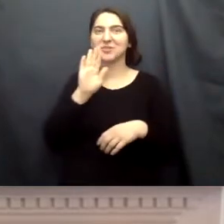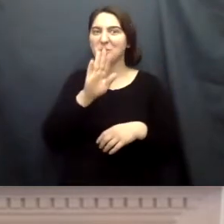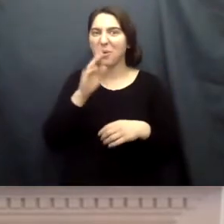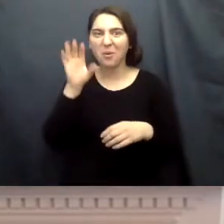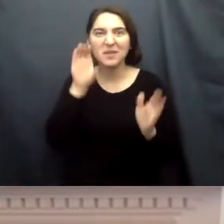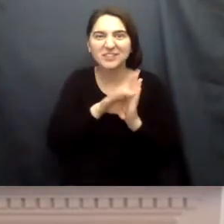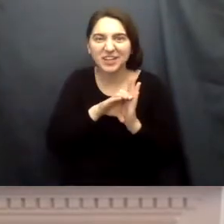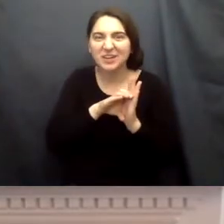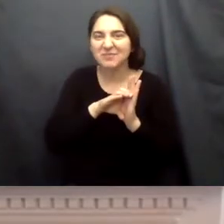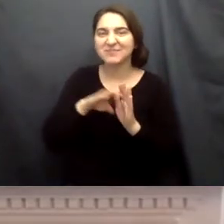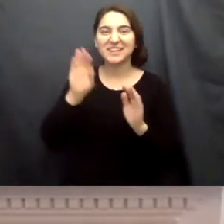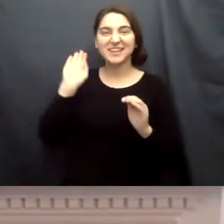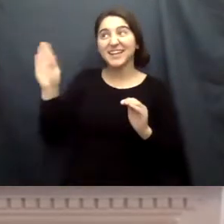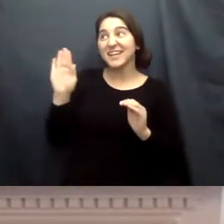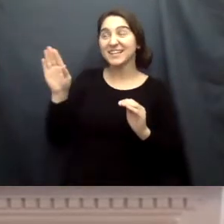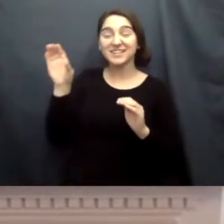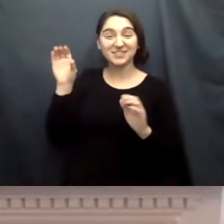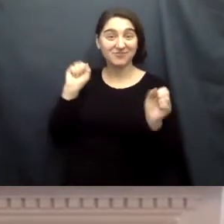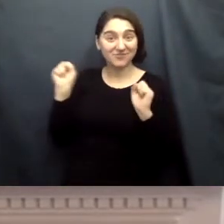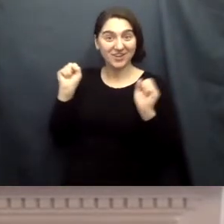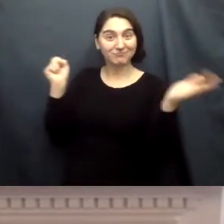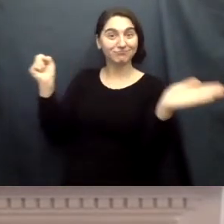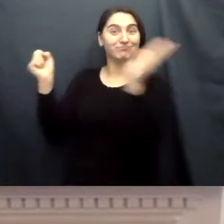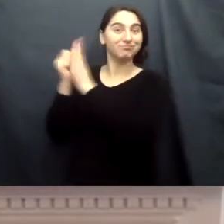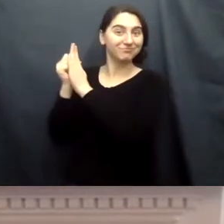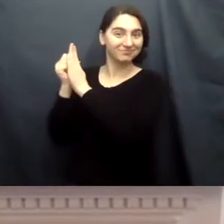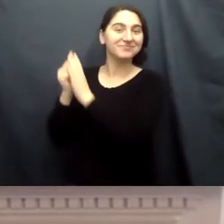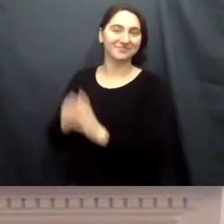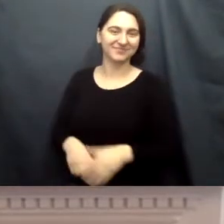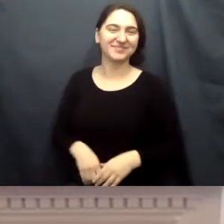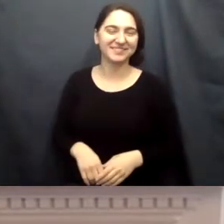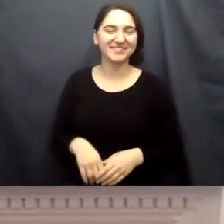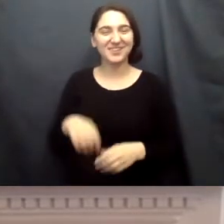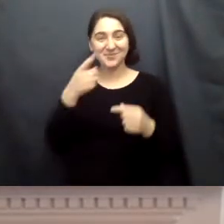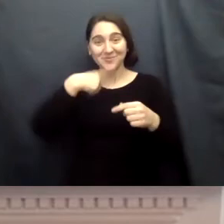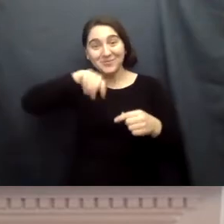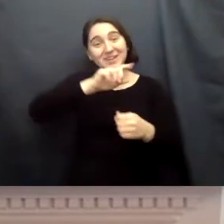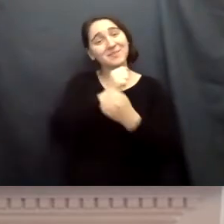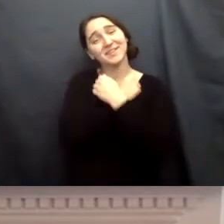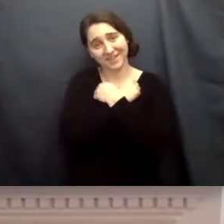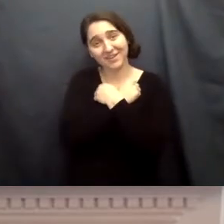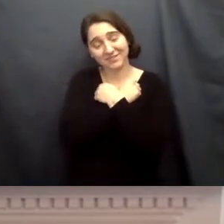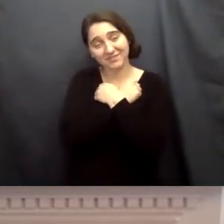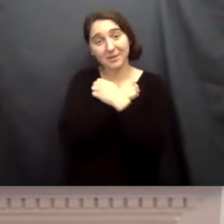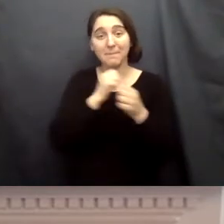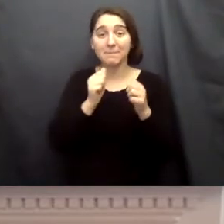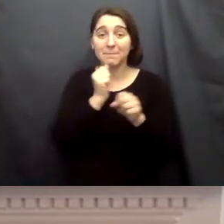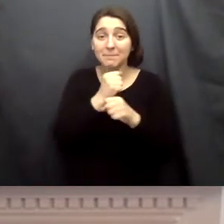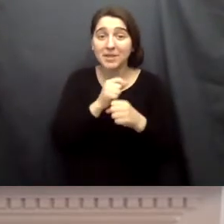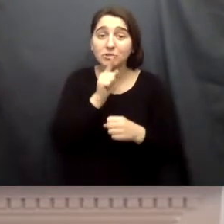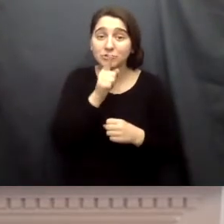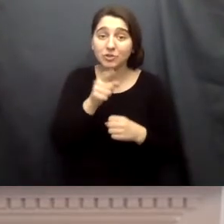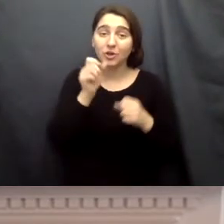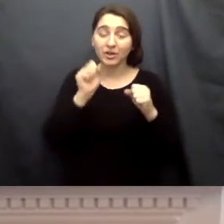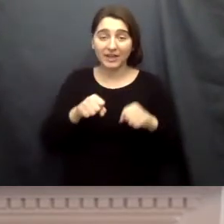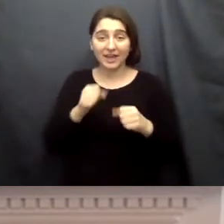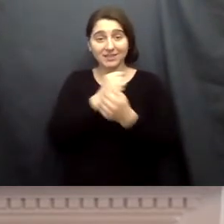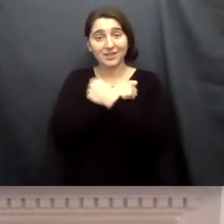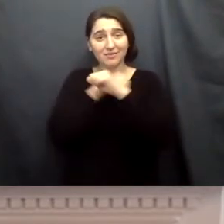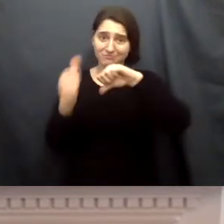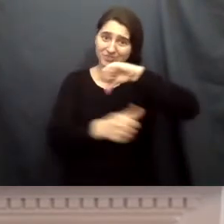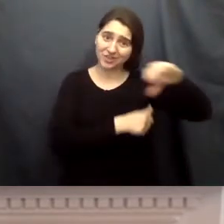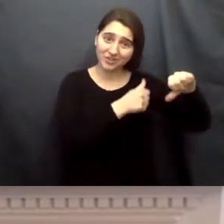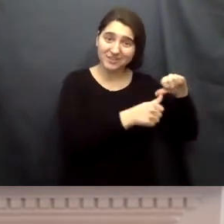it. God loves you and each of us because we have been so loved. Love others in